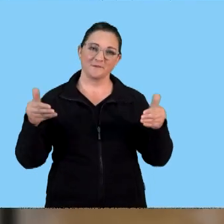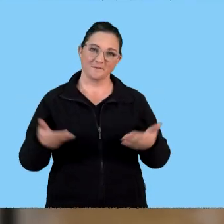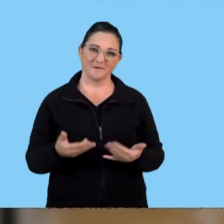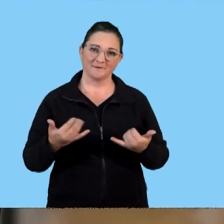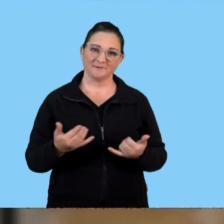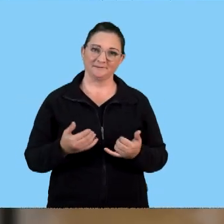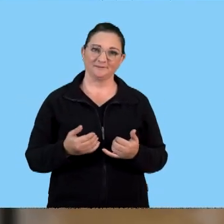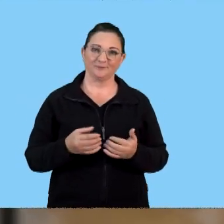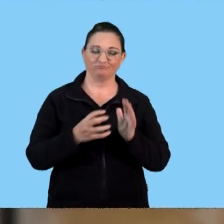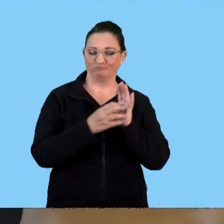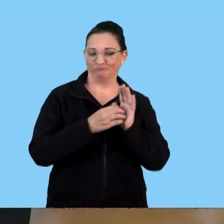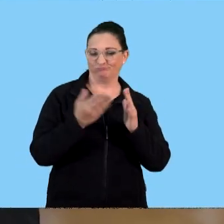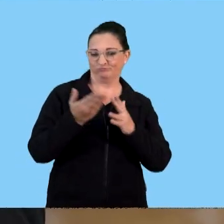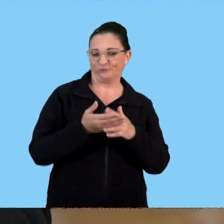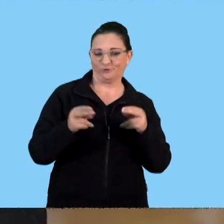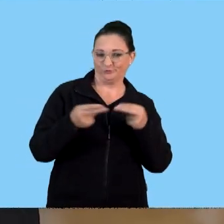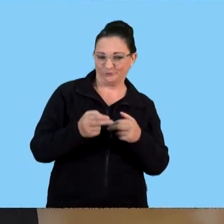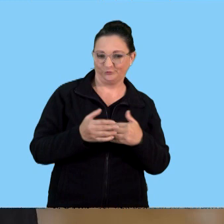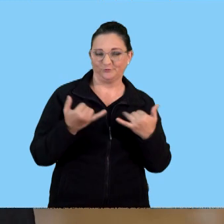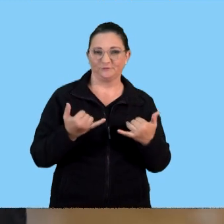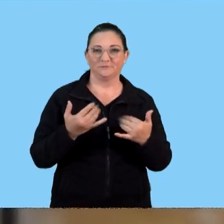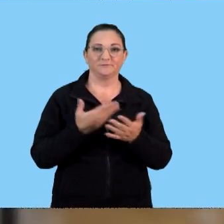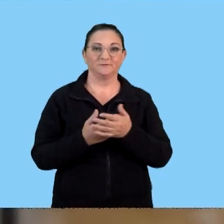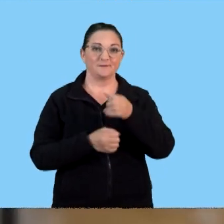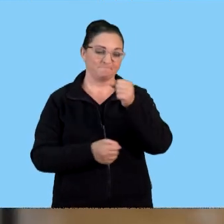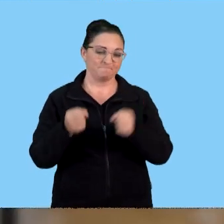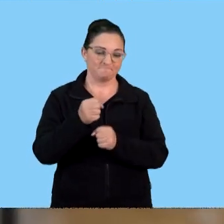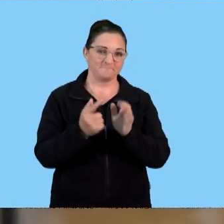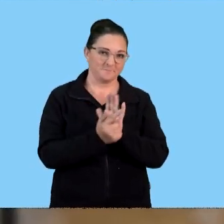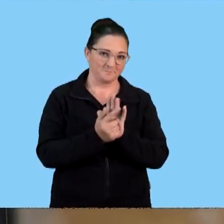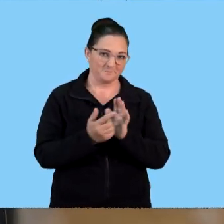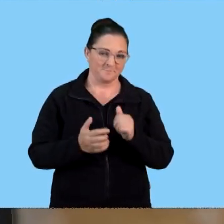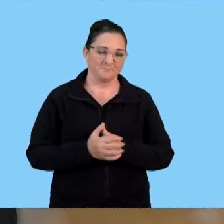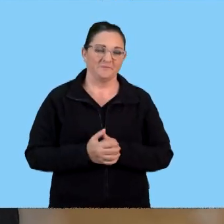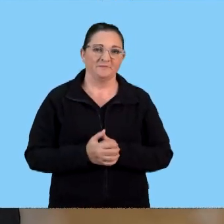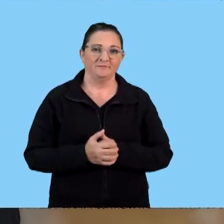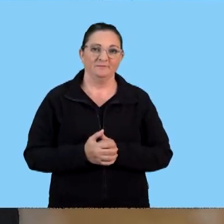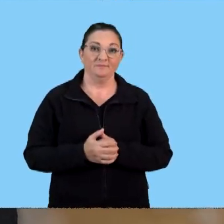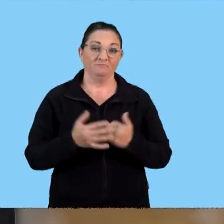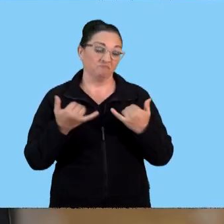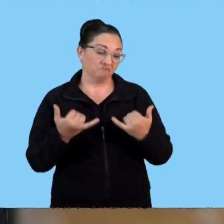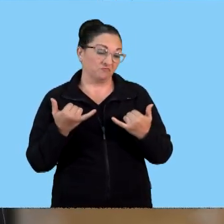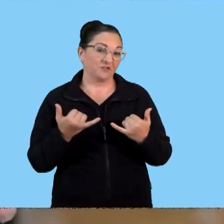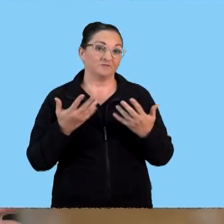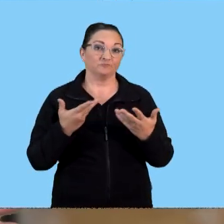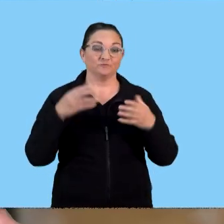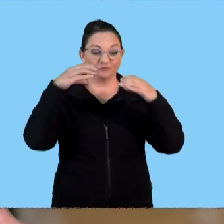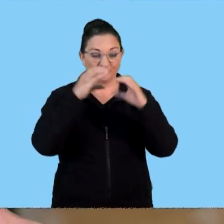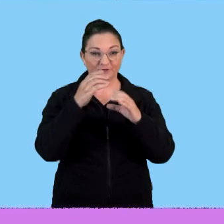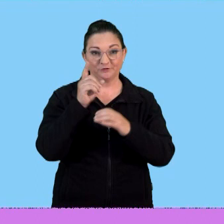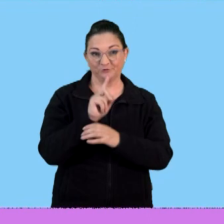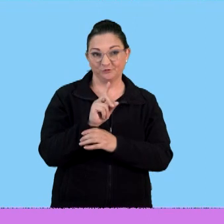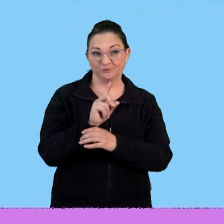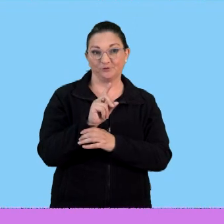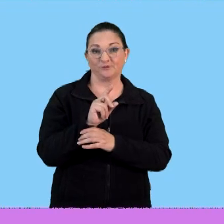Guys, welcome back after our short advert break. Let us wrap up today's lesson. Okay, so today's lesson, as I've indicated, the